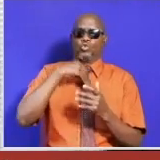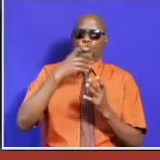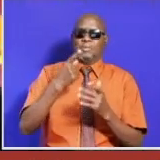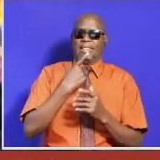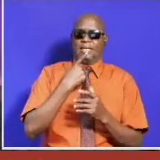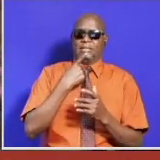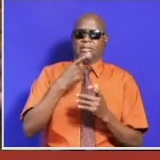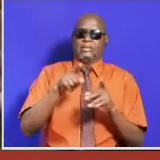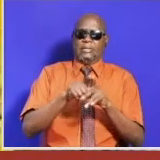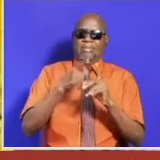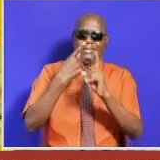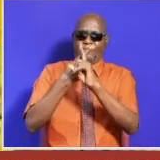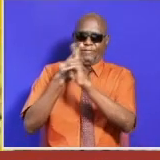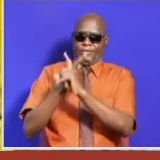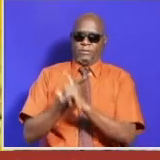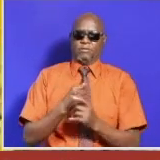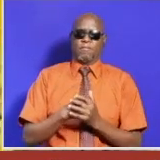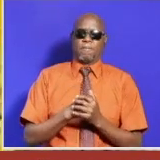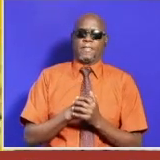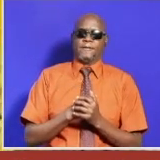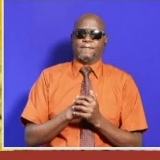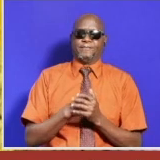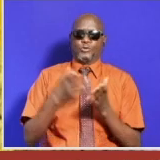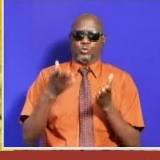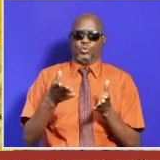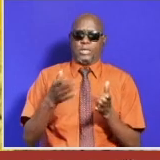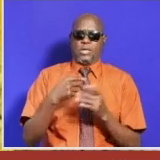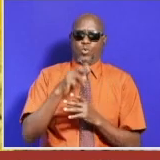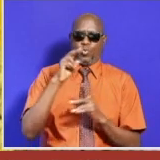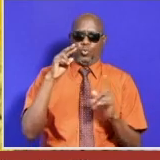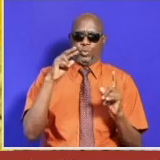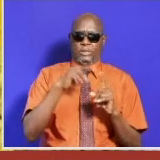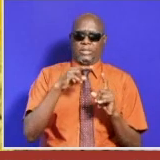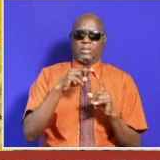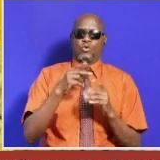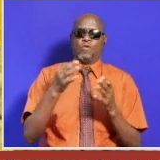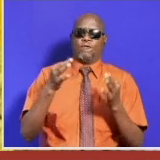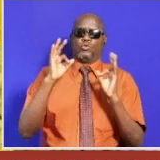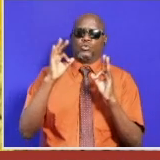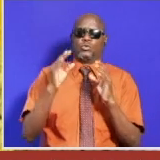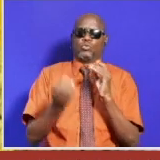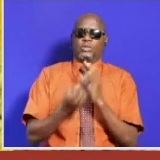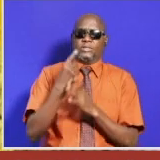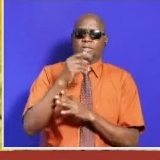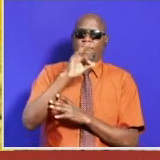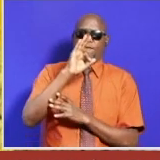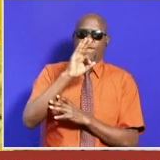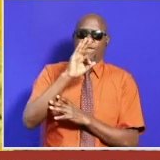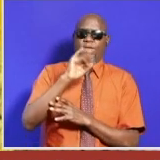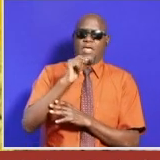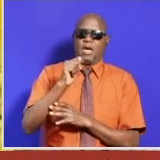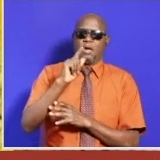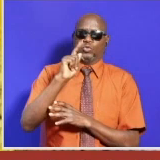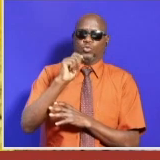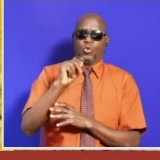preferences. We are hereby today to witness the official launch of the Fiatuka na Weetabix national